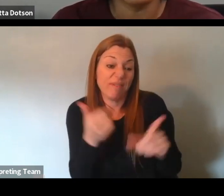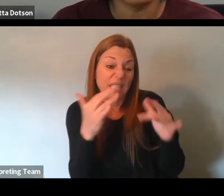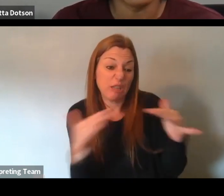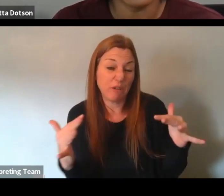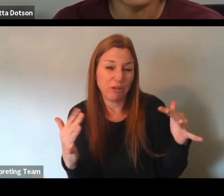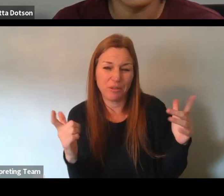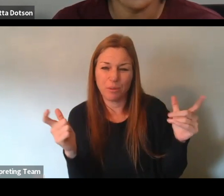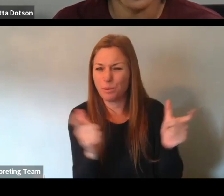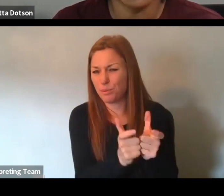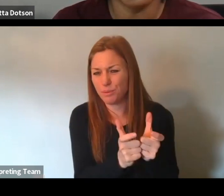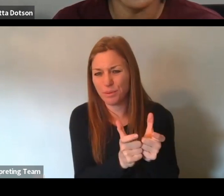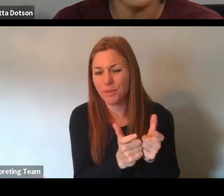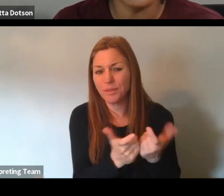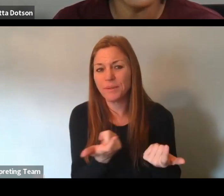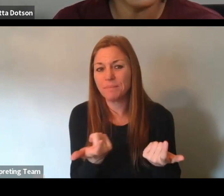best 50%